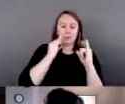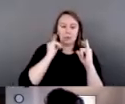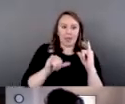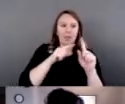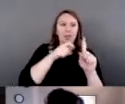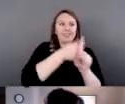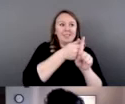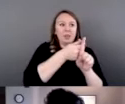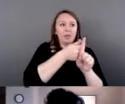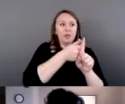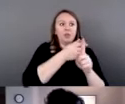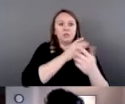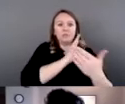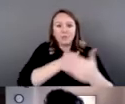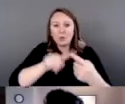adulthood.